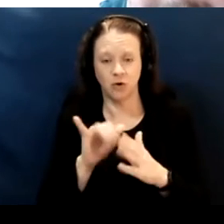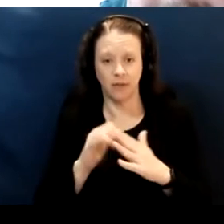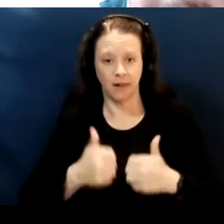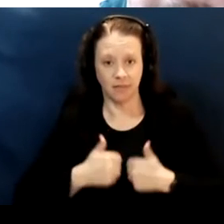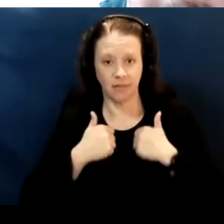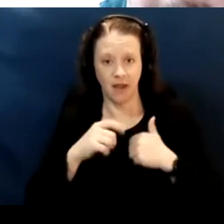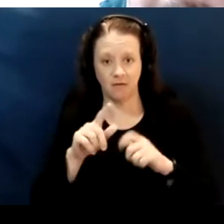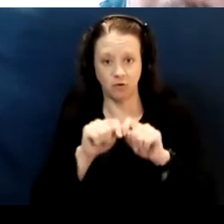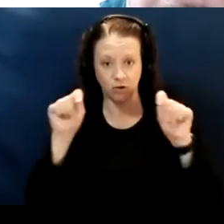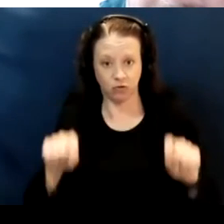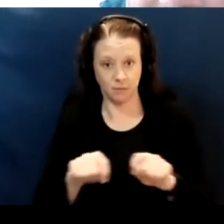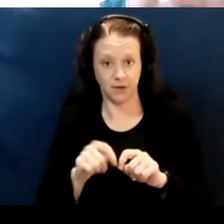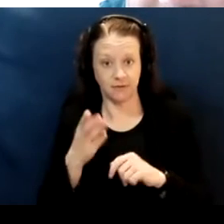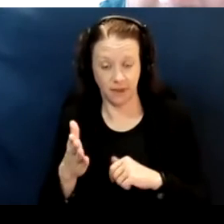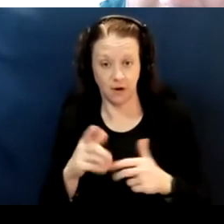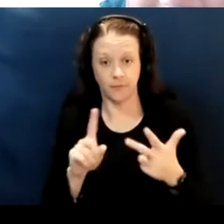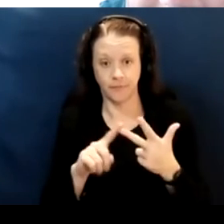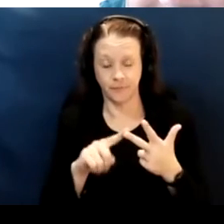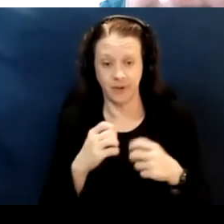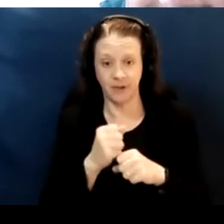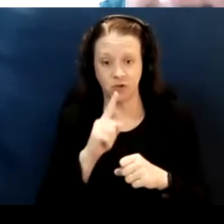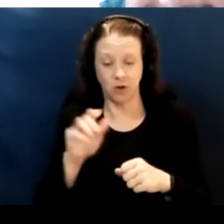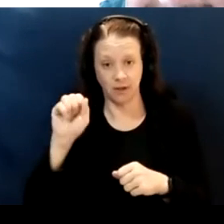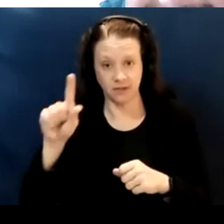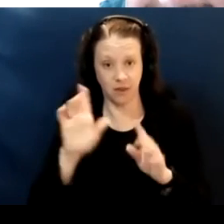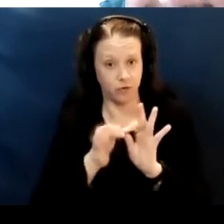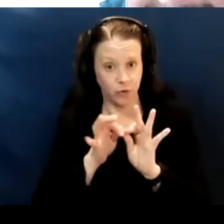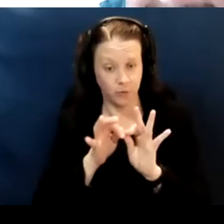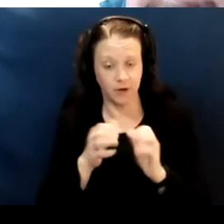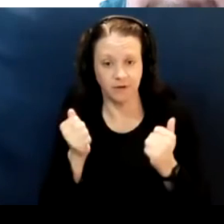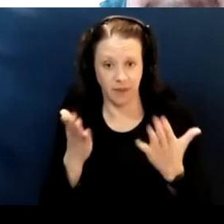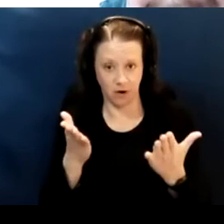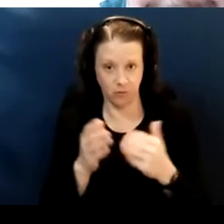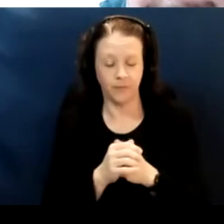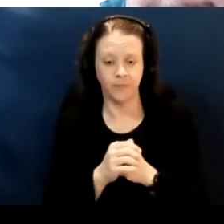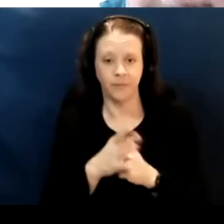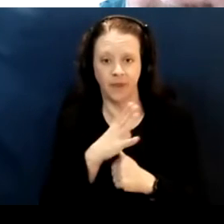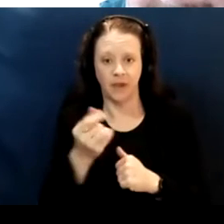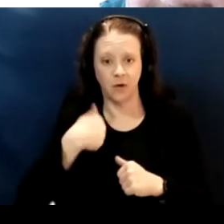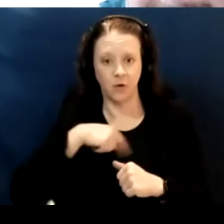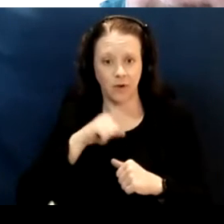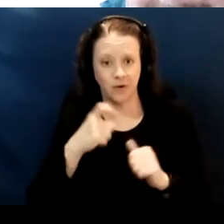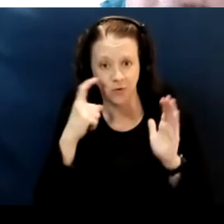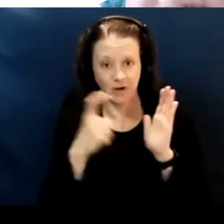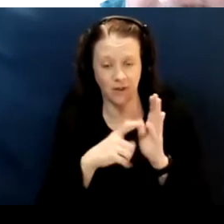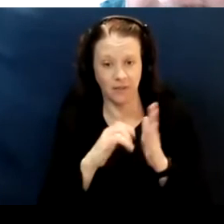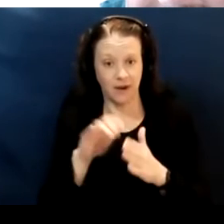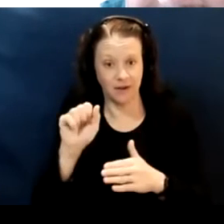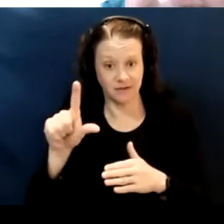transcript is there, making sure that ASL interpretation is there. And we need to recognize that